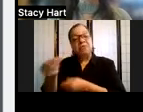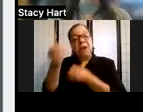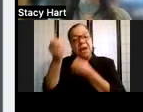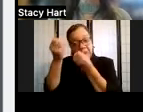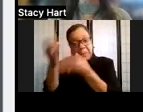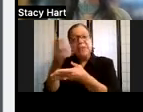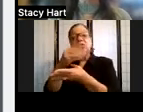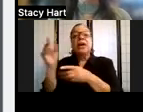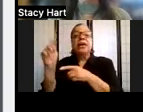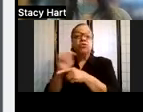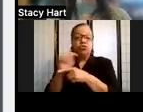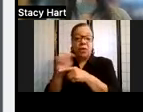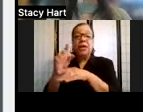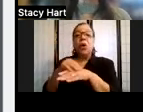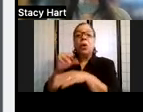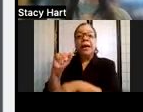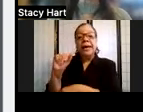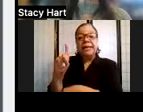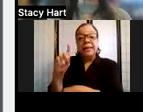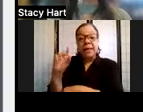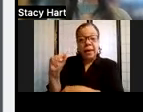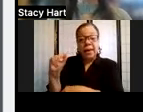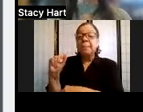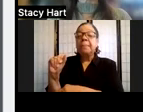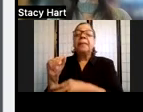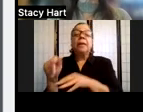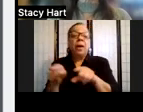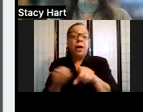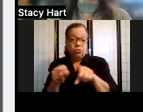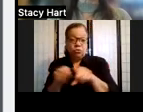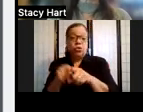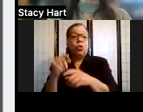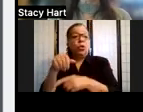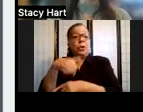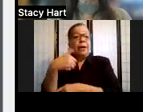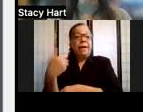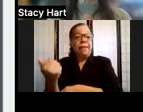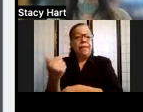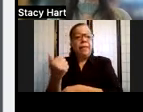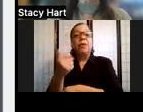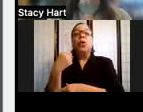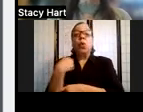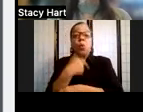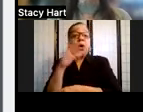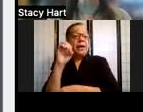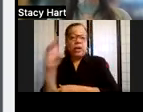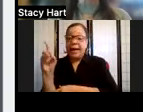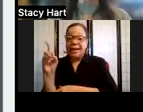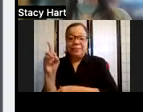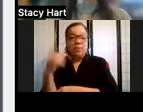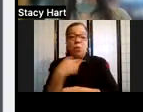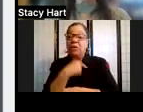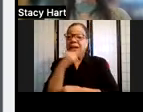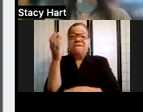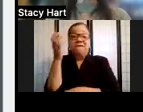training on the ADA, as well as research. We are educators, we are not